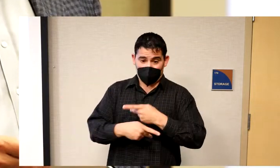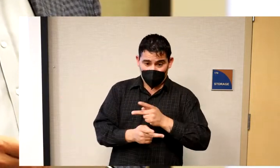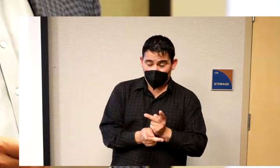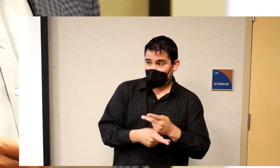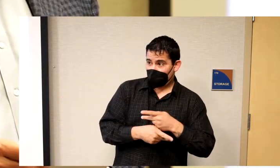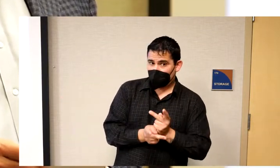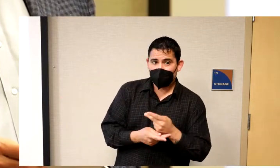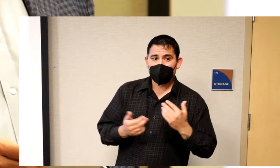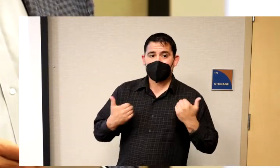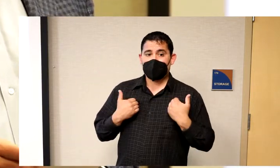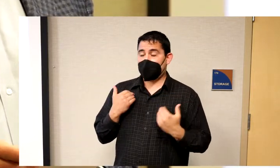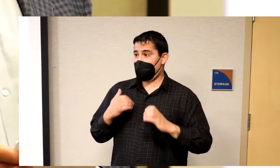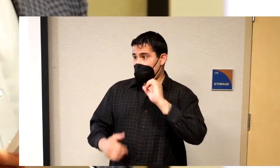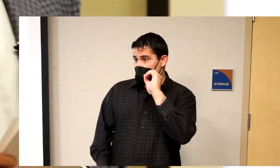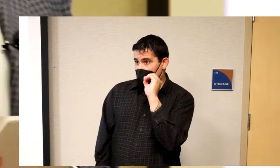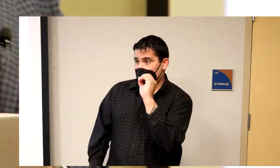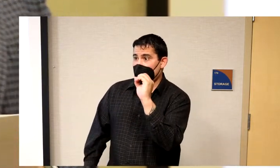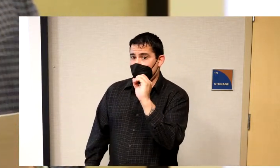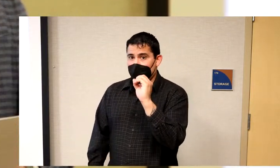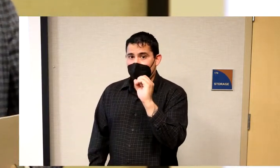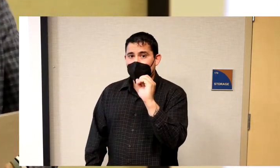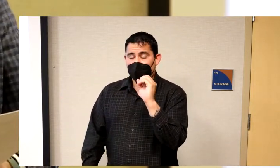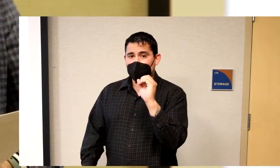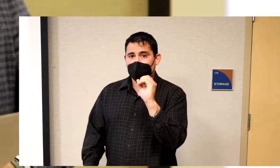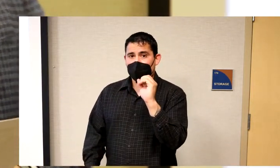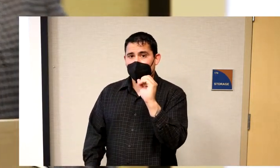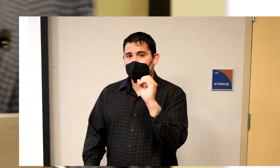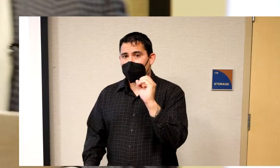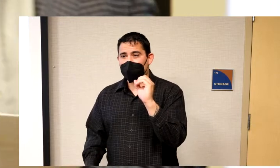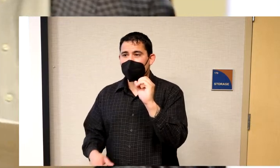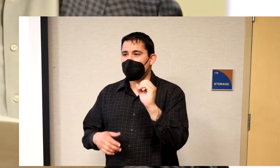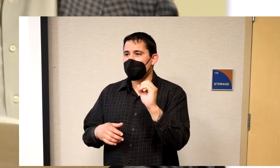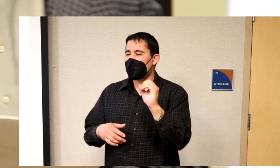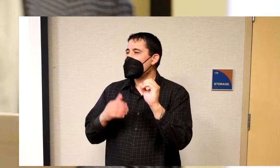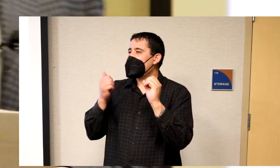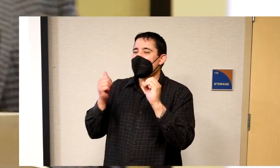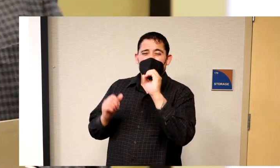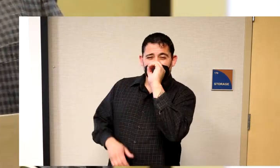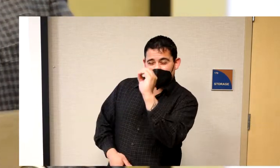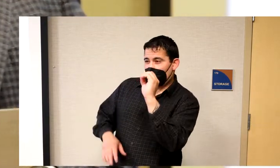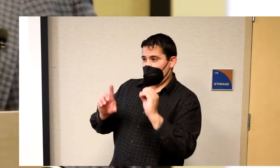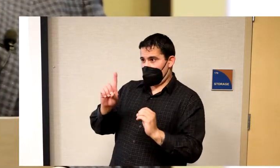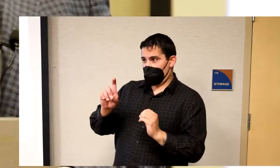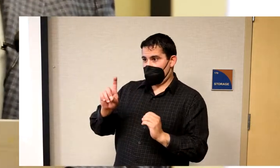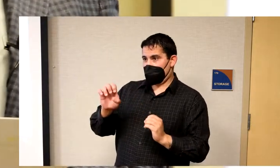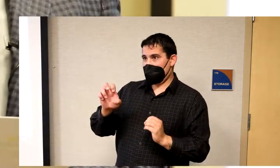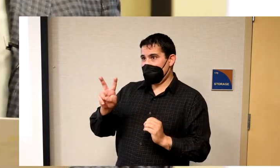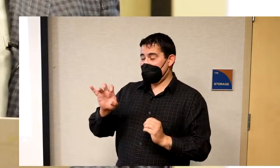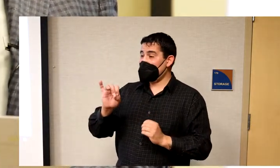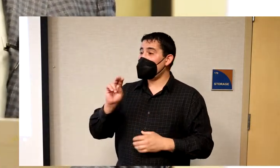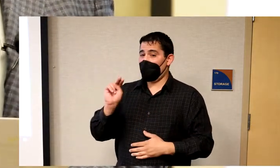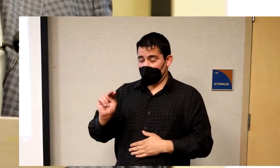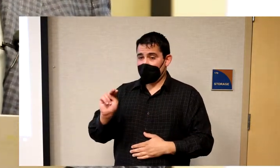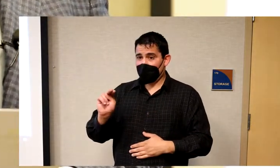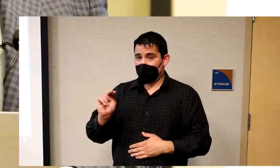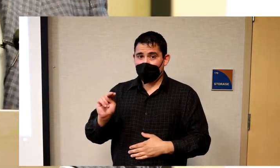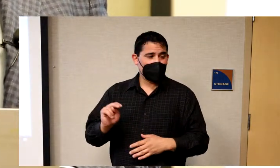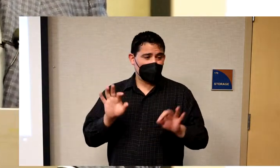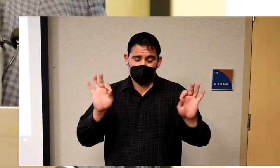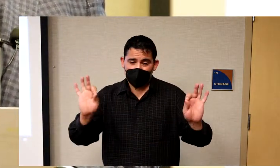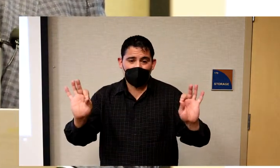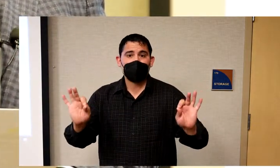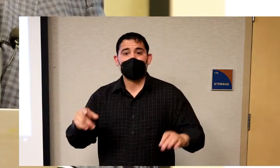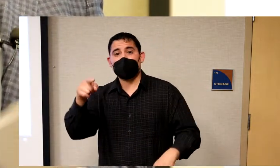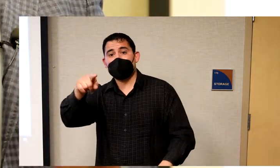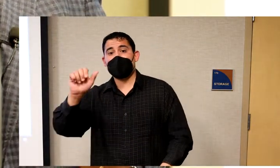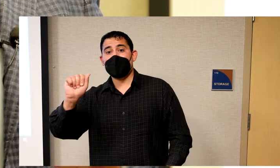0 aggregate. I think deviation. that's the Every one of them was perfect deviation. Angel's map is only